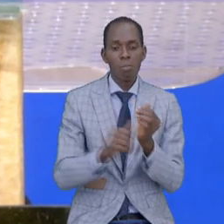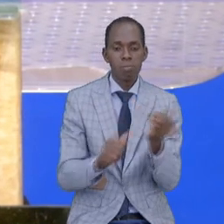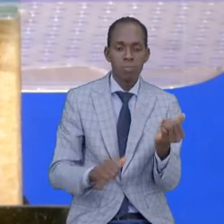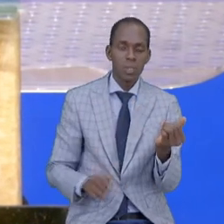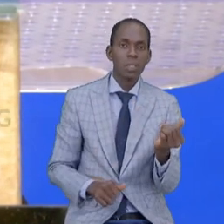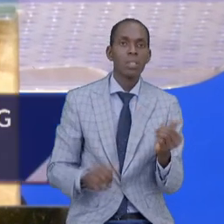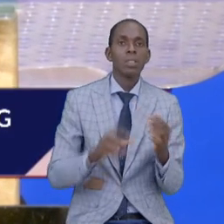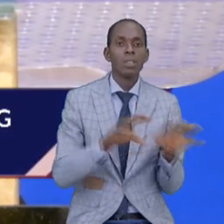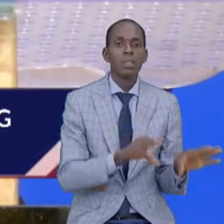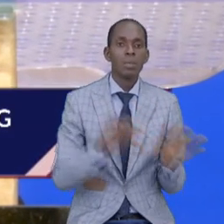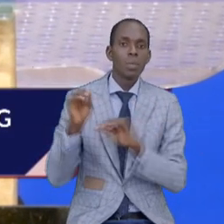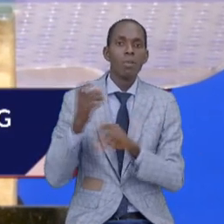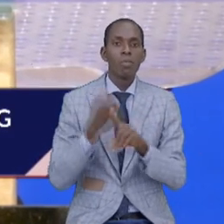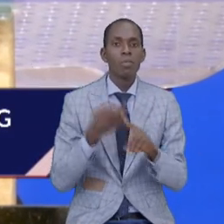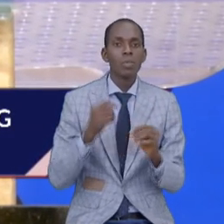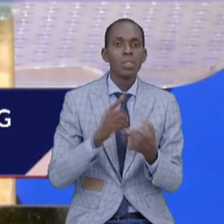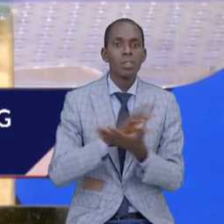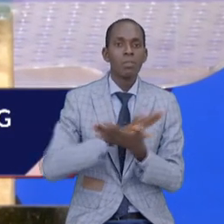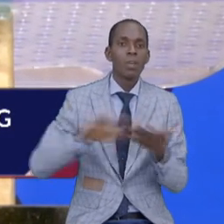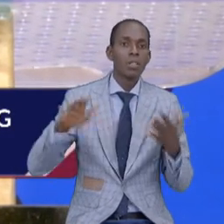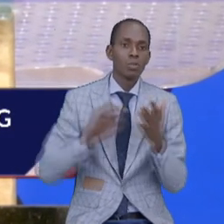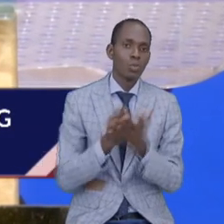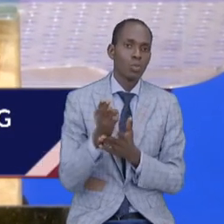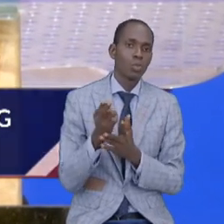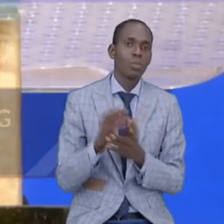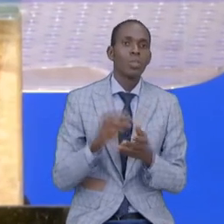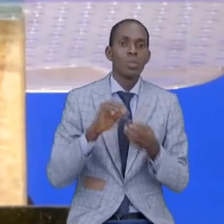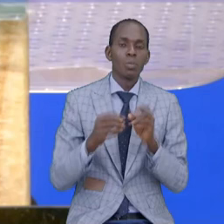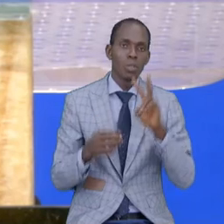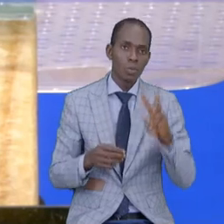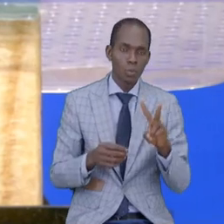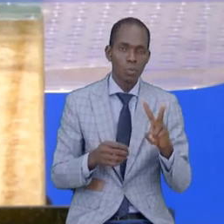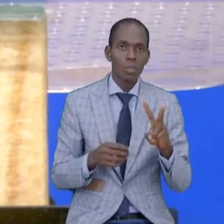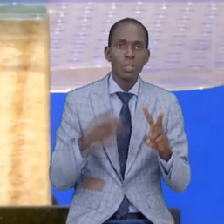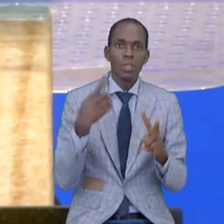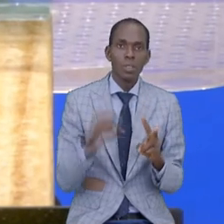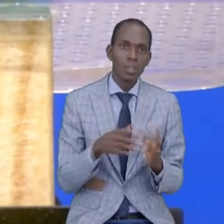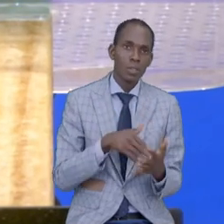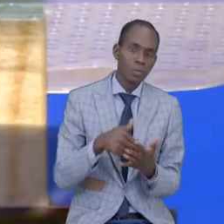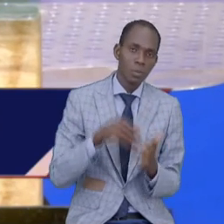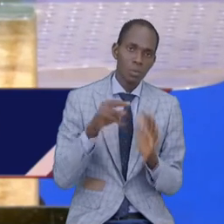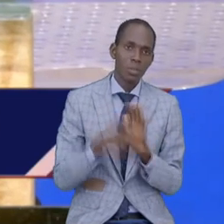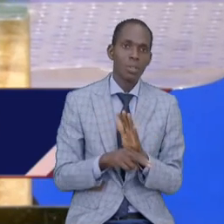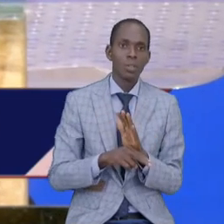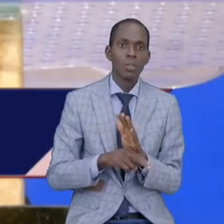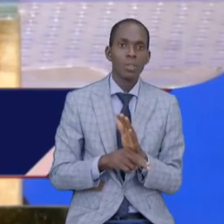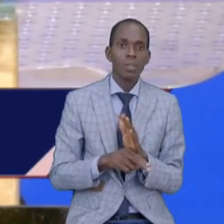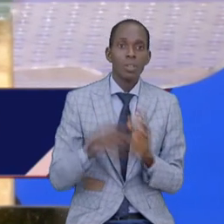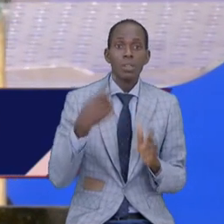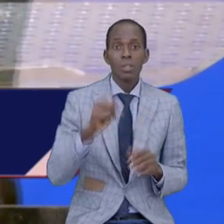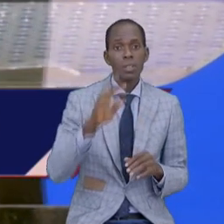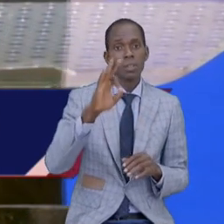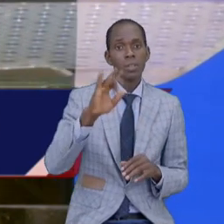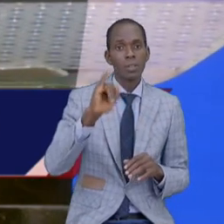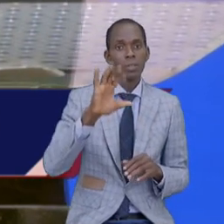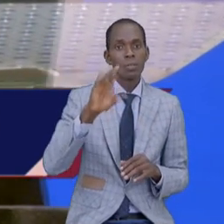departing from divine truth. Number two, the fickleness of the beguiled, those